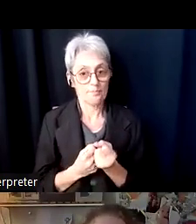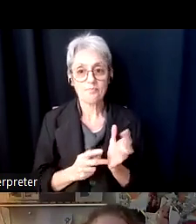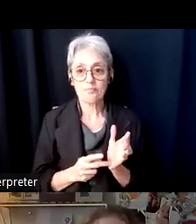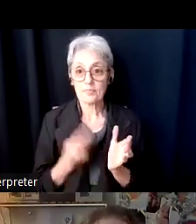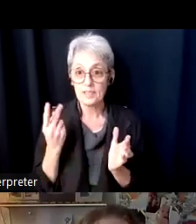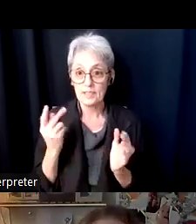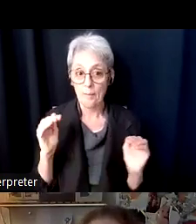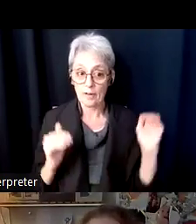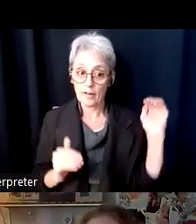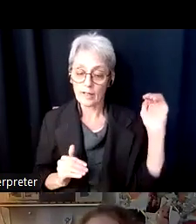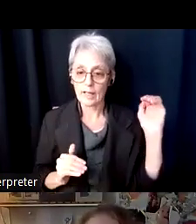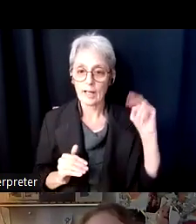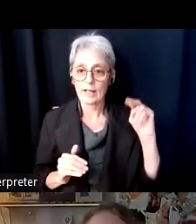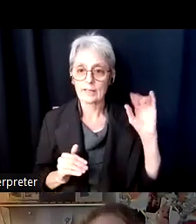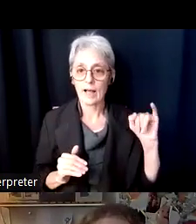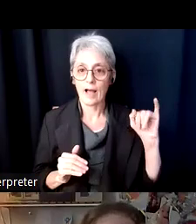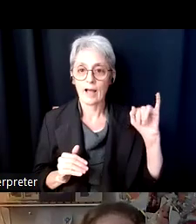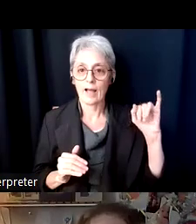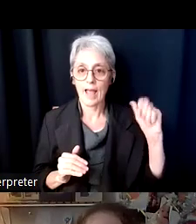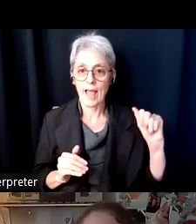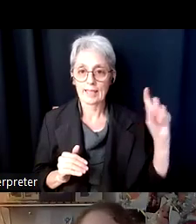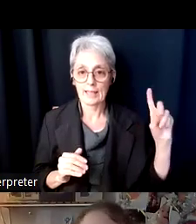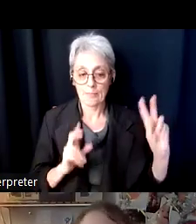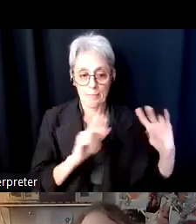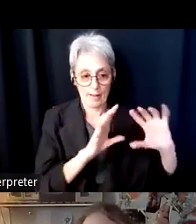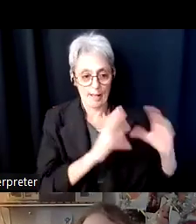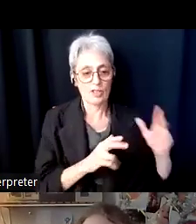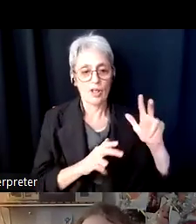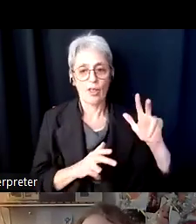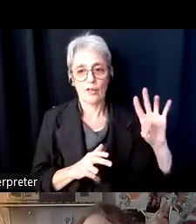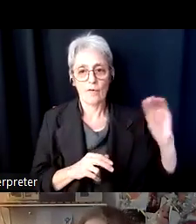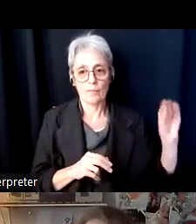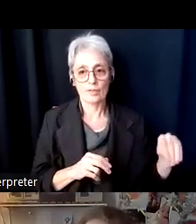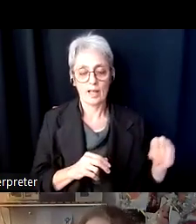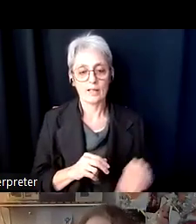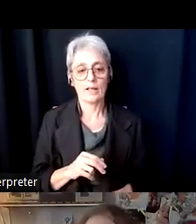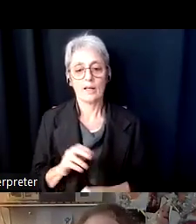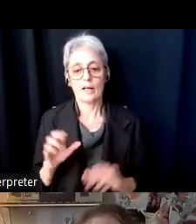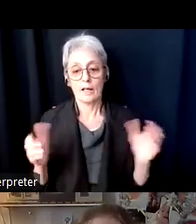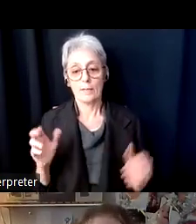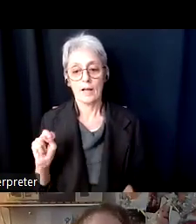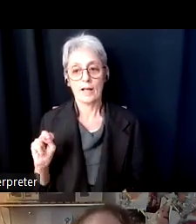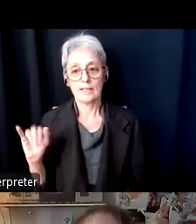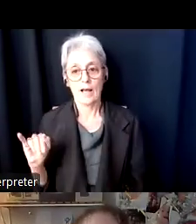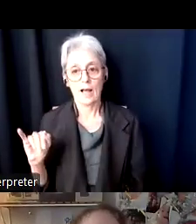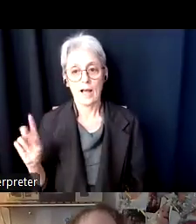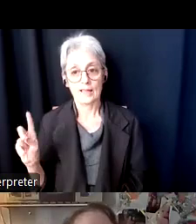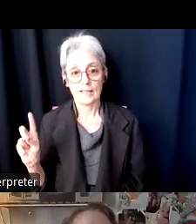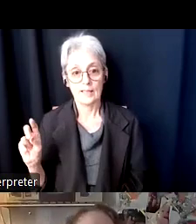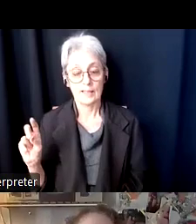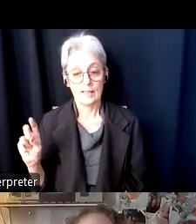the NCI-AD population at around 34% than the NCI-ID sample, which is